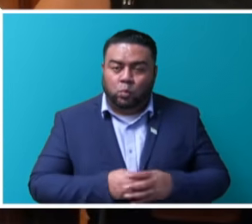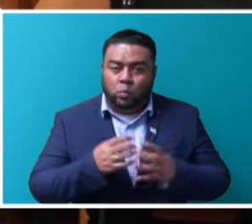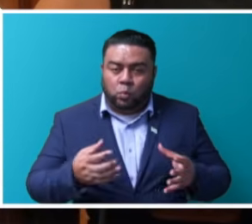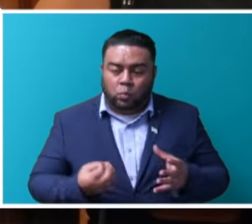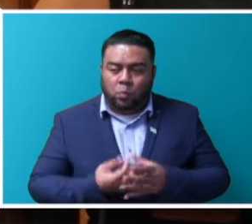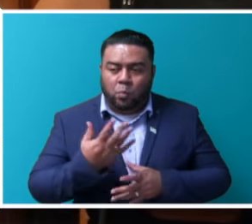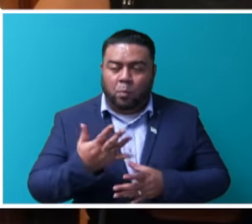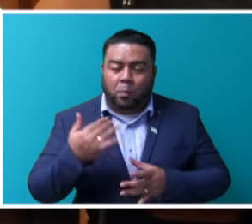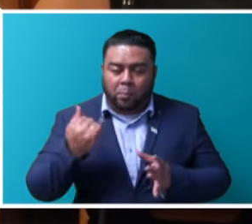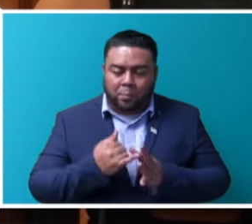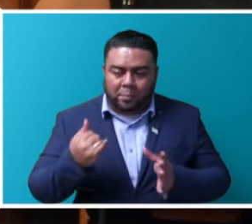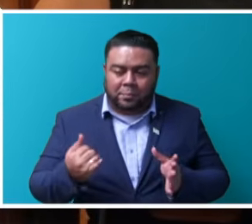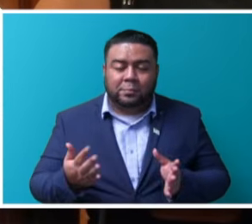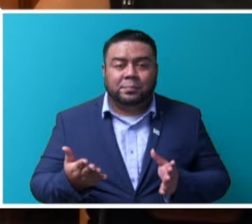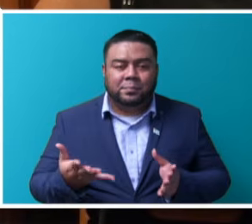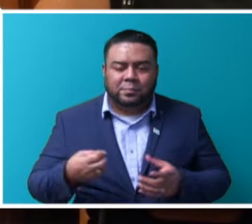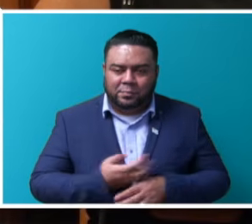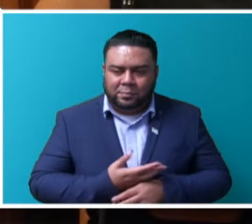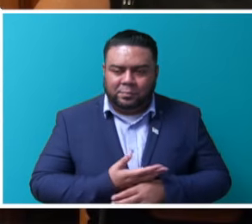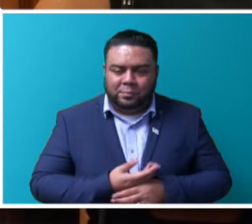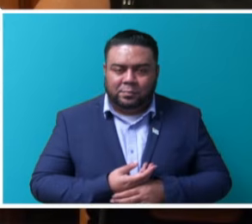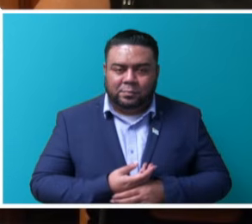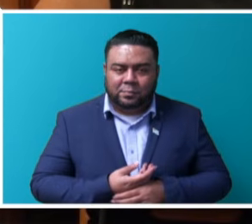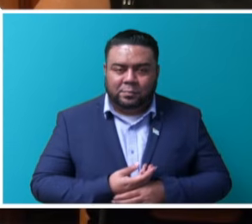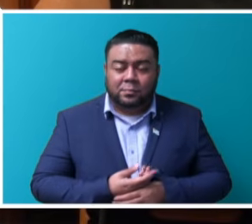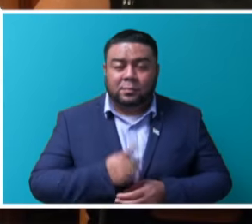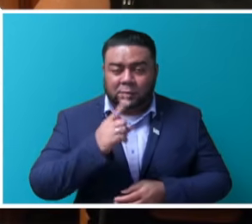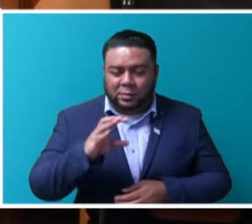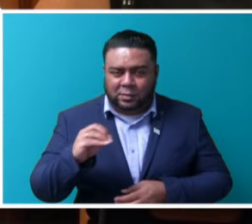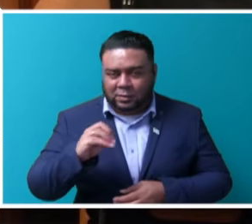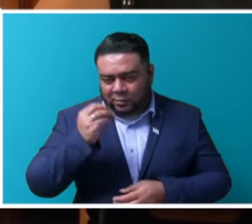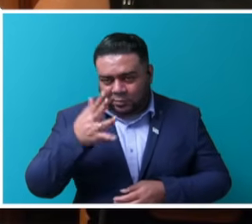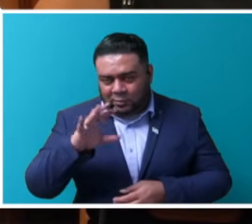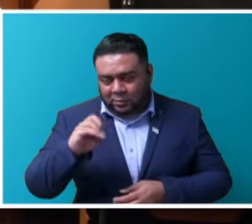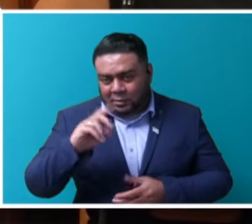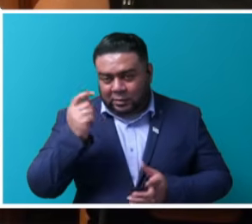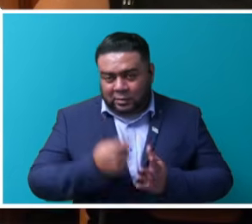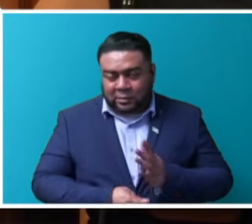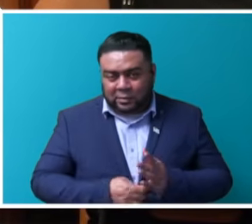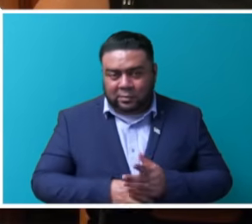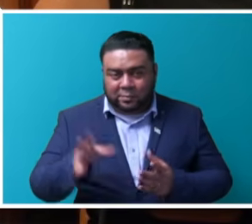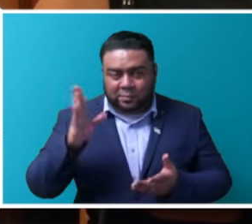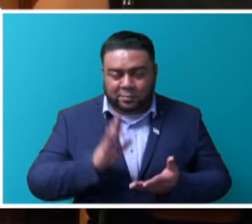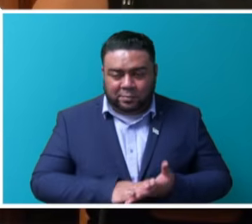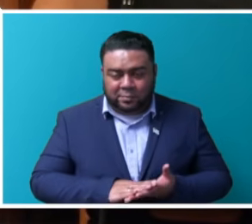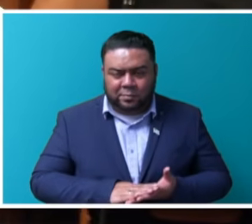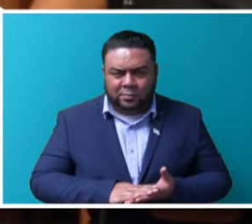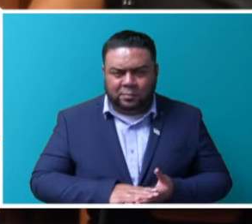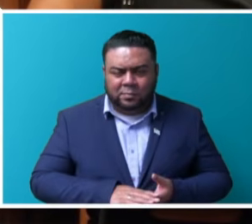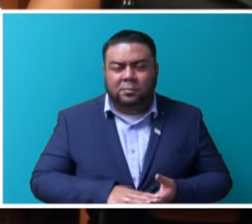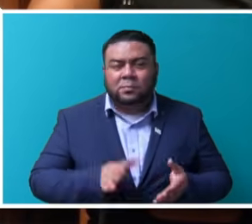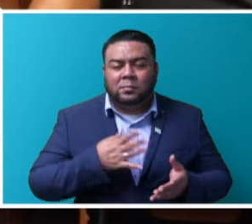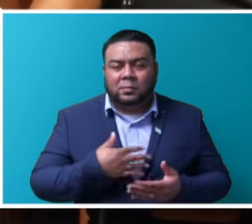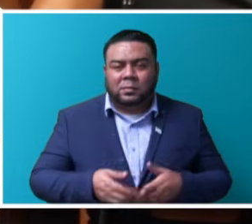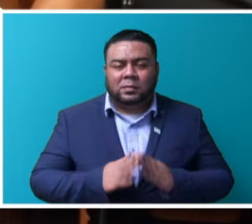innovation, and social impact. A 150% tax deduction will now apply for donations to accredited startup